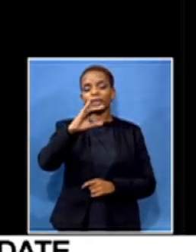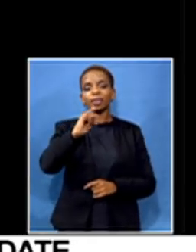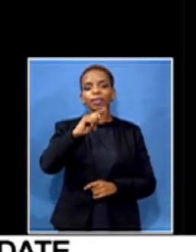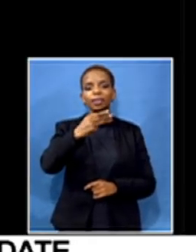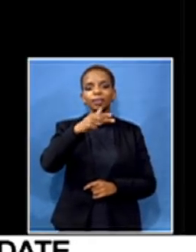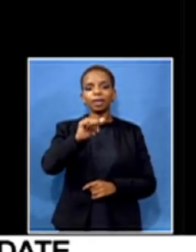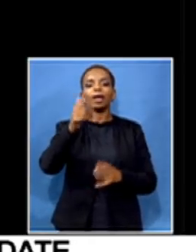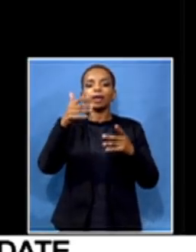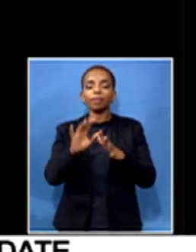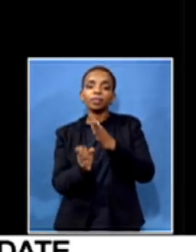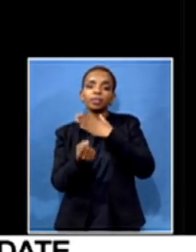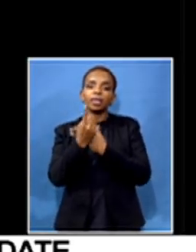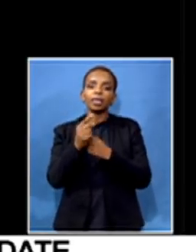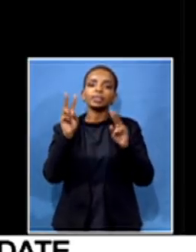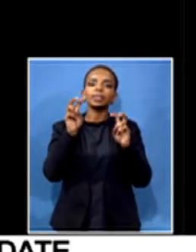contacts who have not been